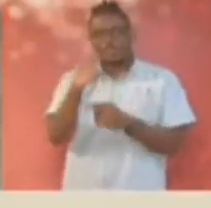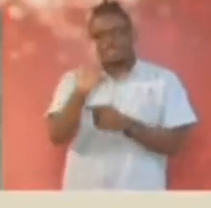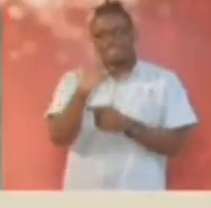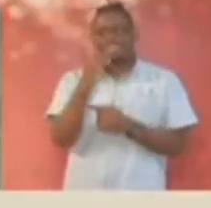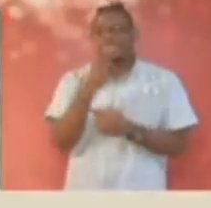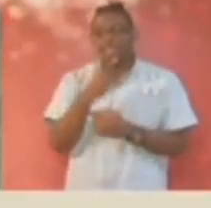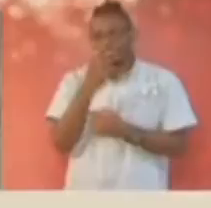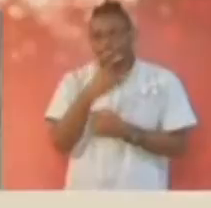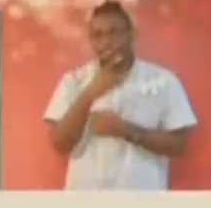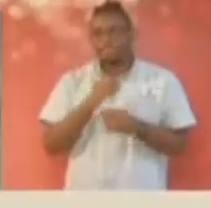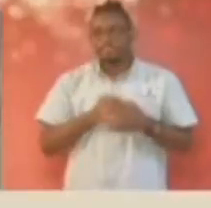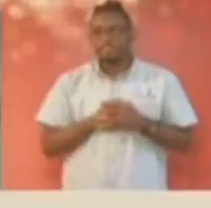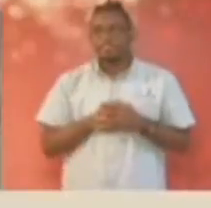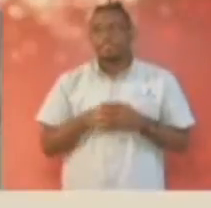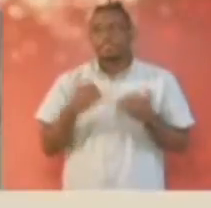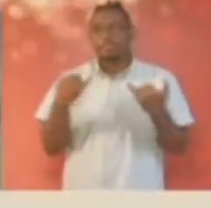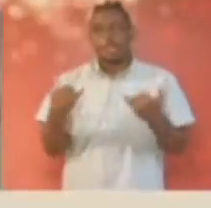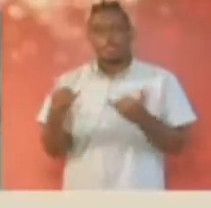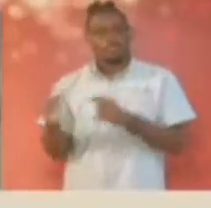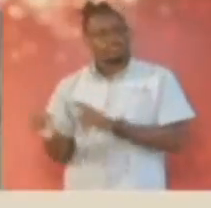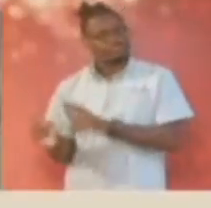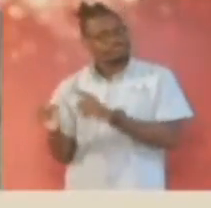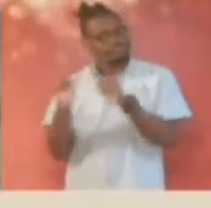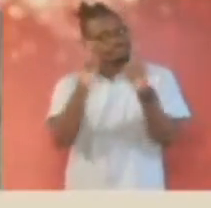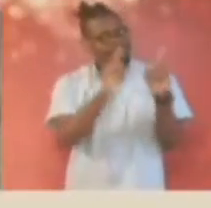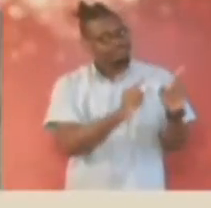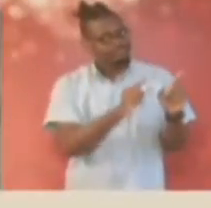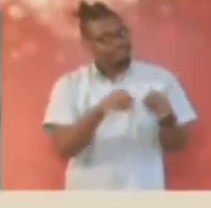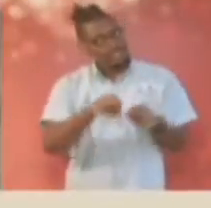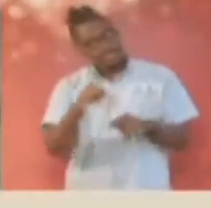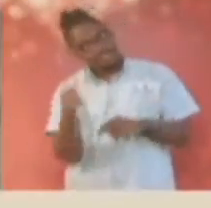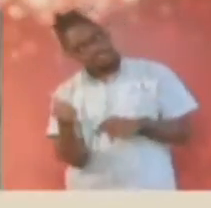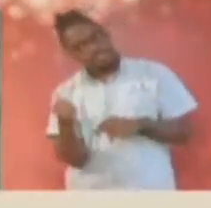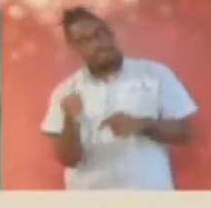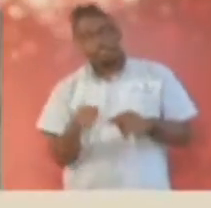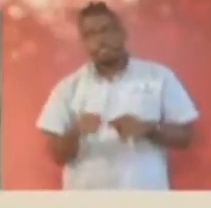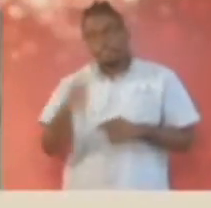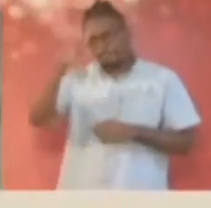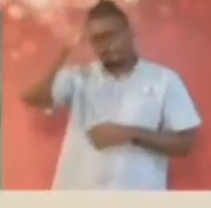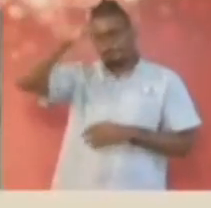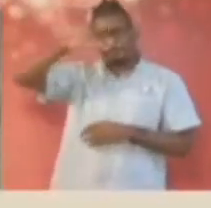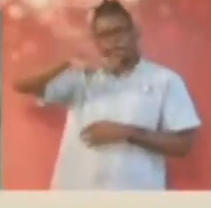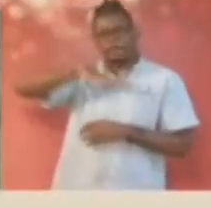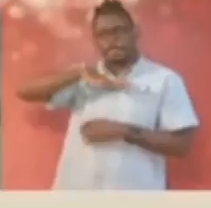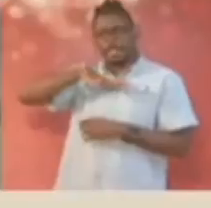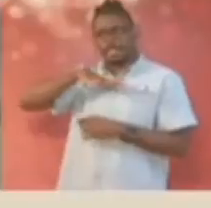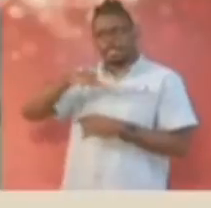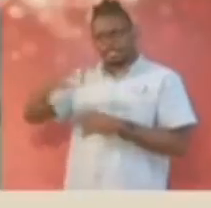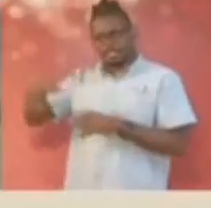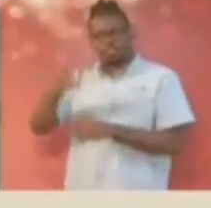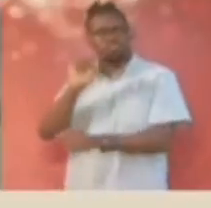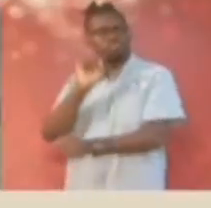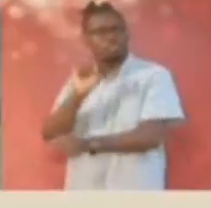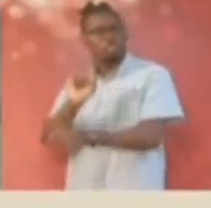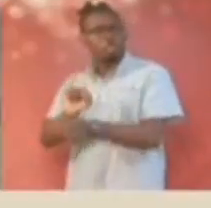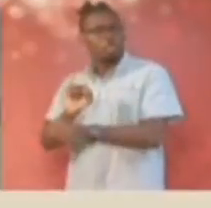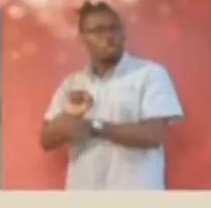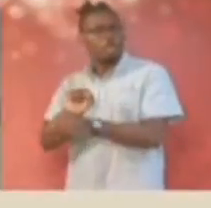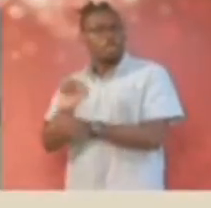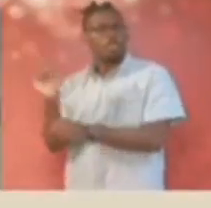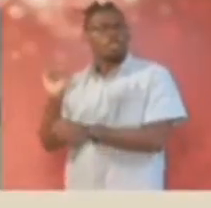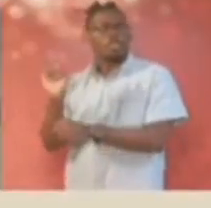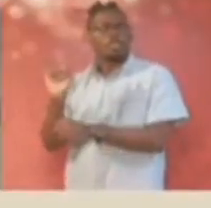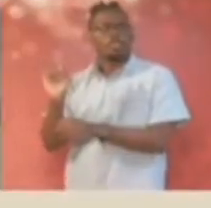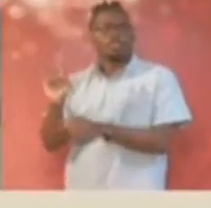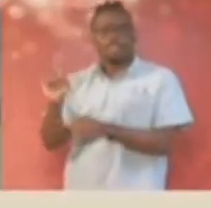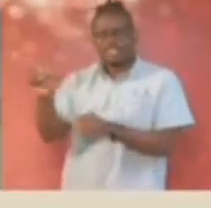to Mr. Sharma, a colleague of mine, an epidemiologist and also a pundit. We know that many of us are looking